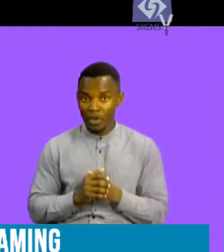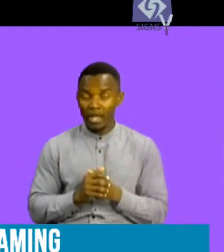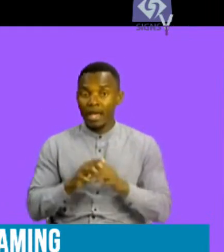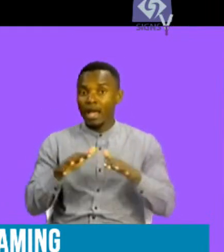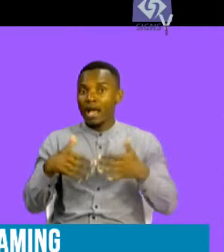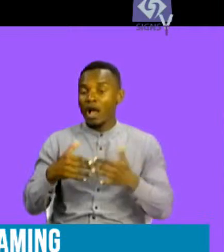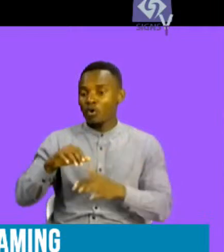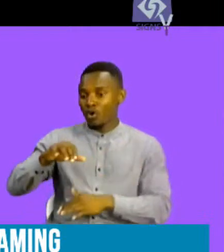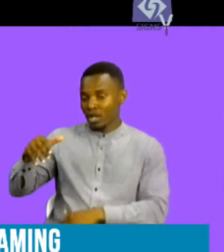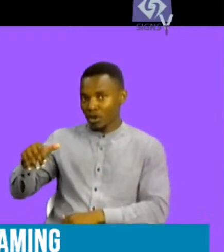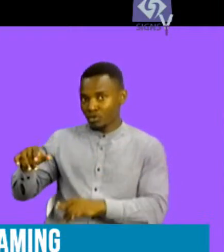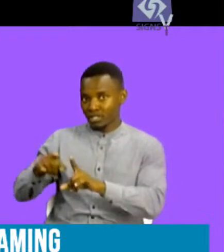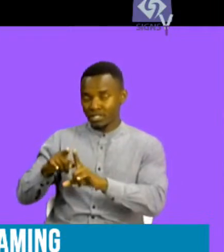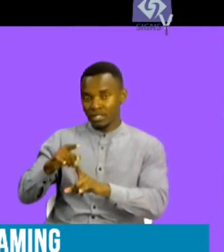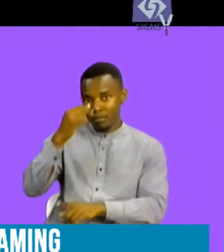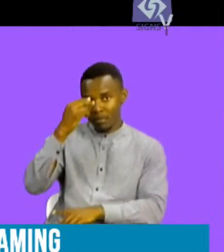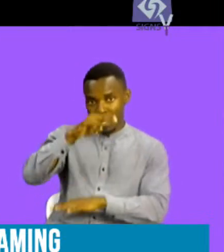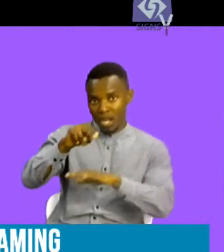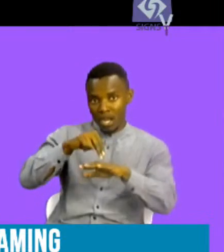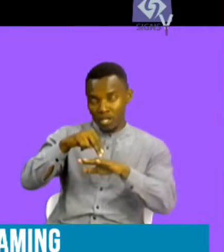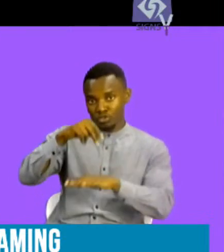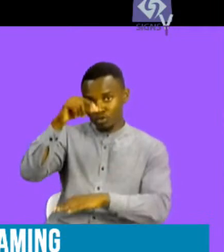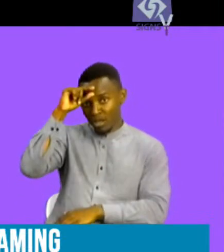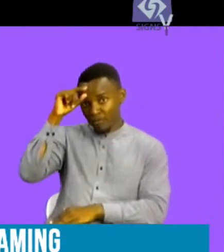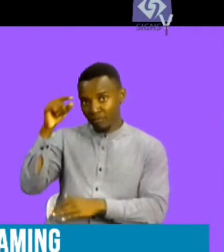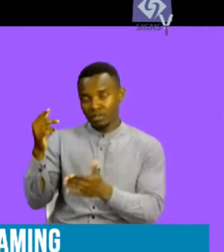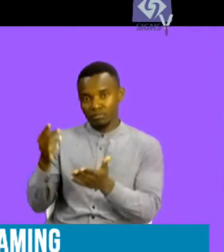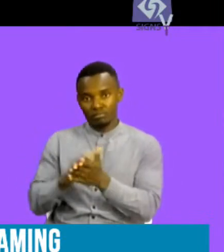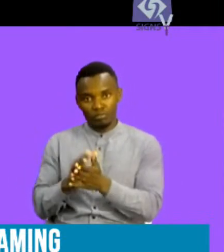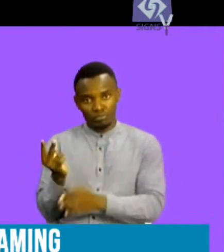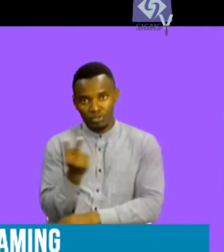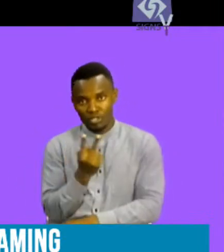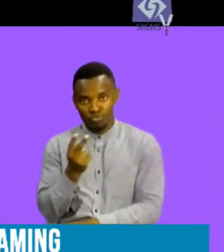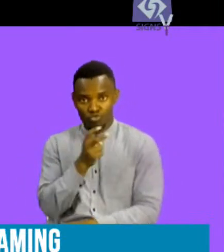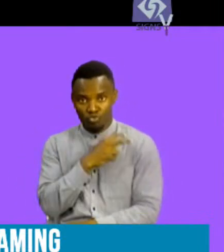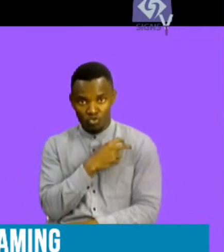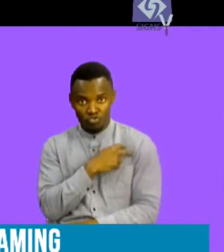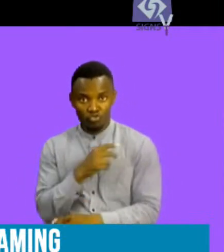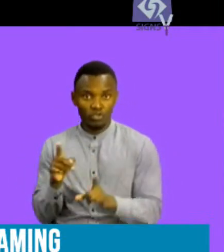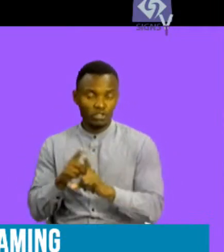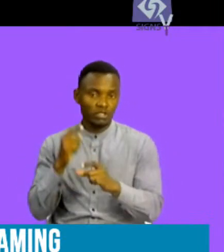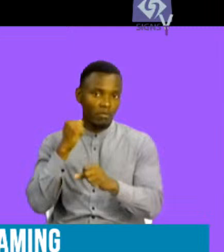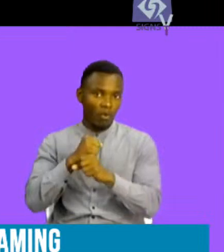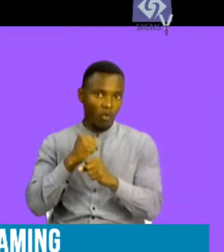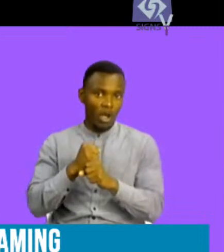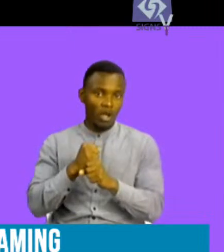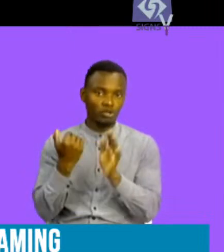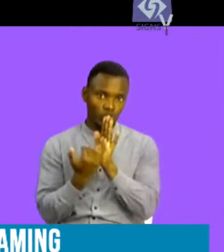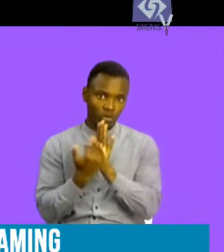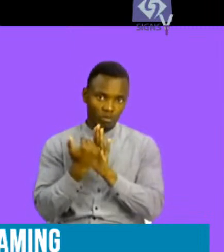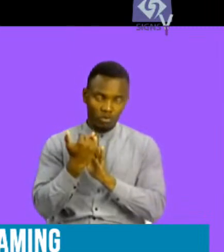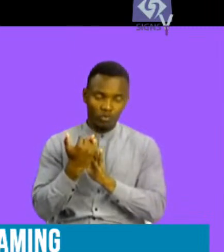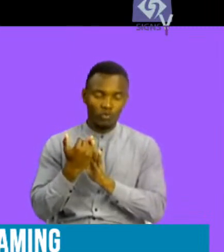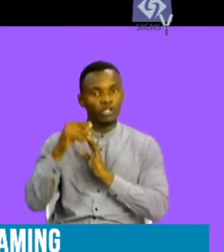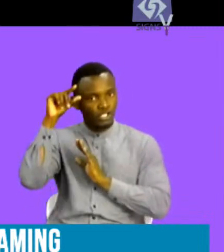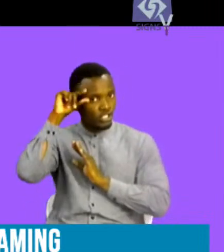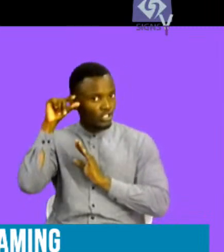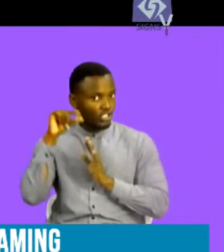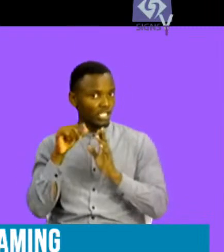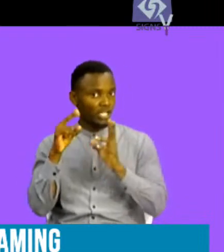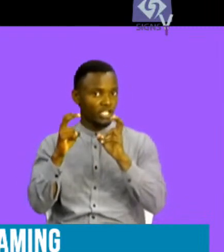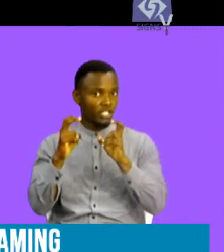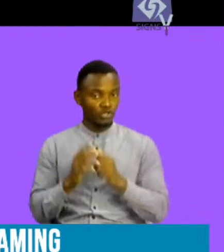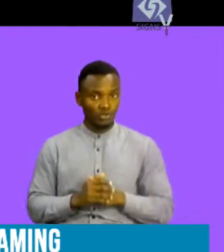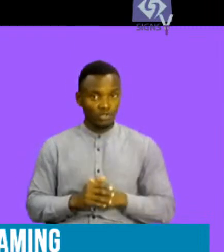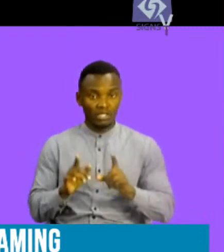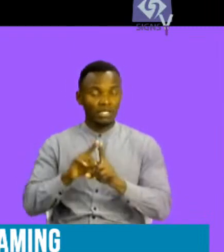national governments continuously consult and cooperate on matters of gender. Yes. And at the county level,